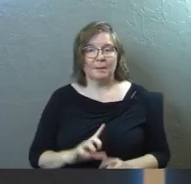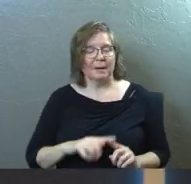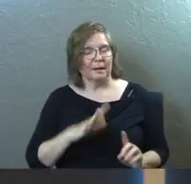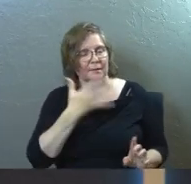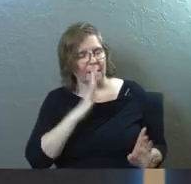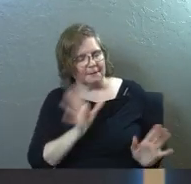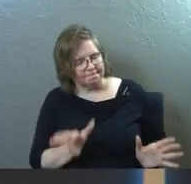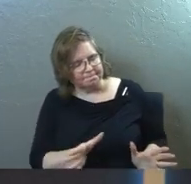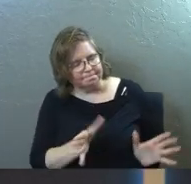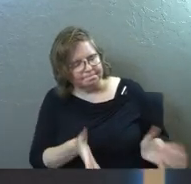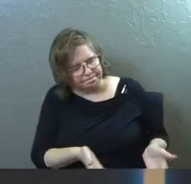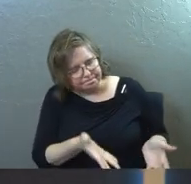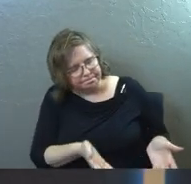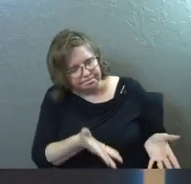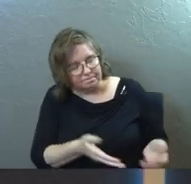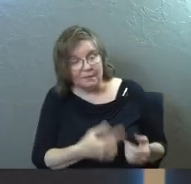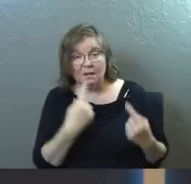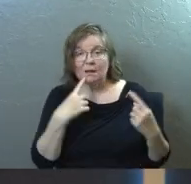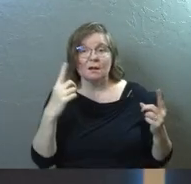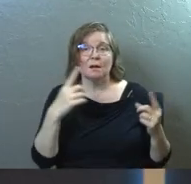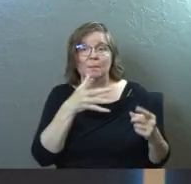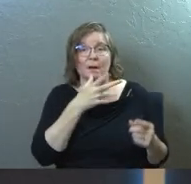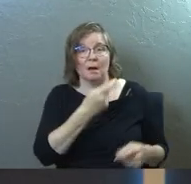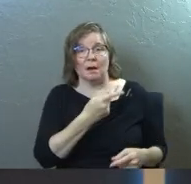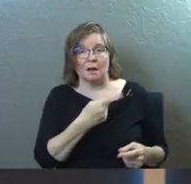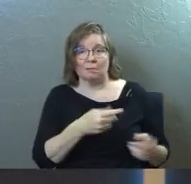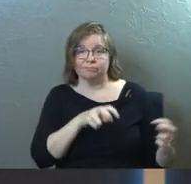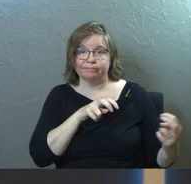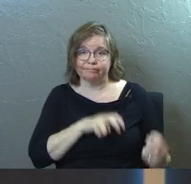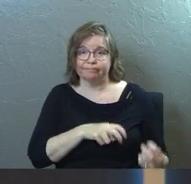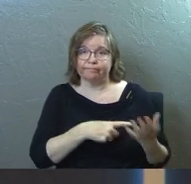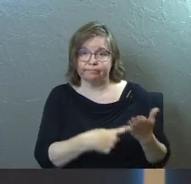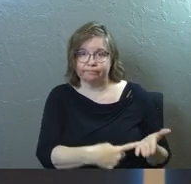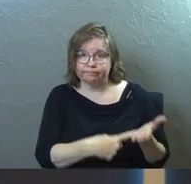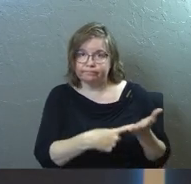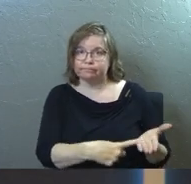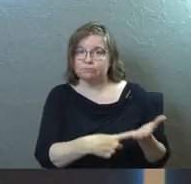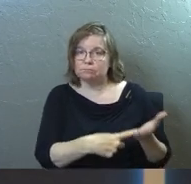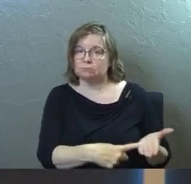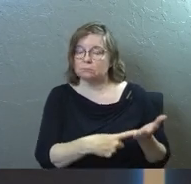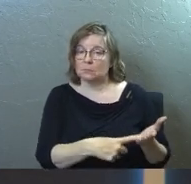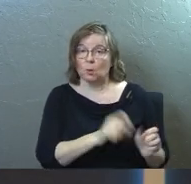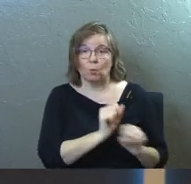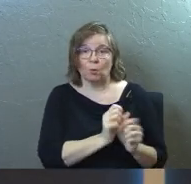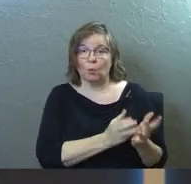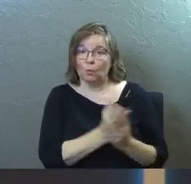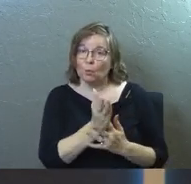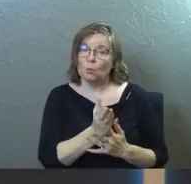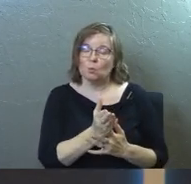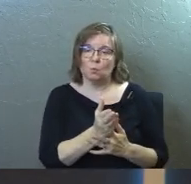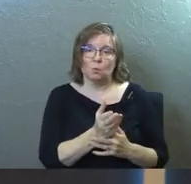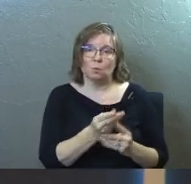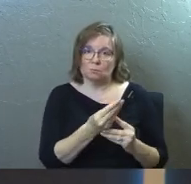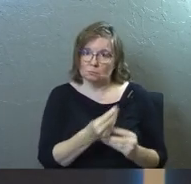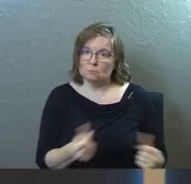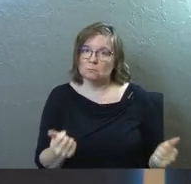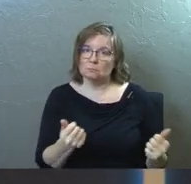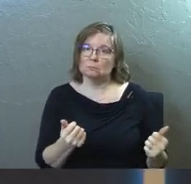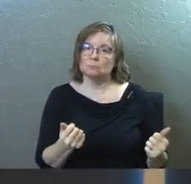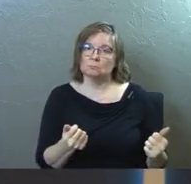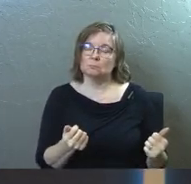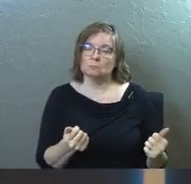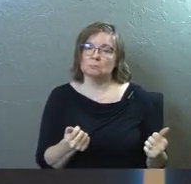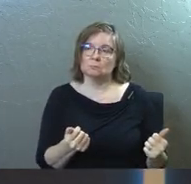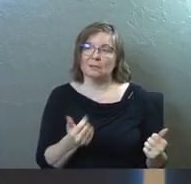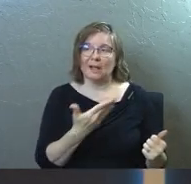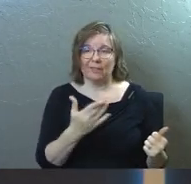But he kept pushing me. And eventually my mom and I ended up having a conversation, and we worked through it. We got back in step. And